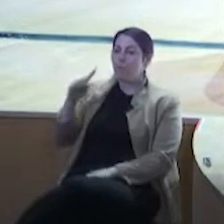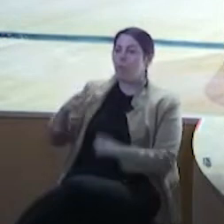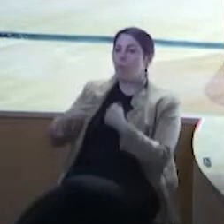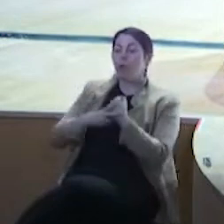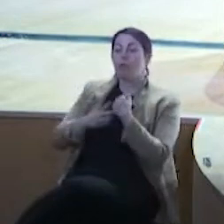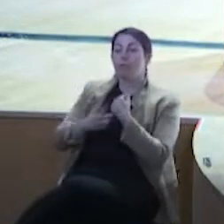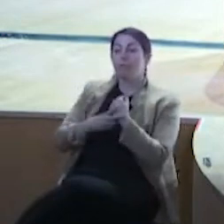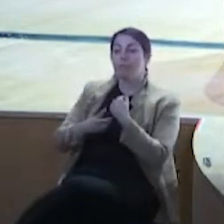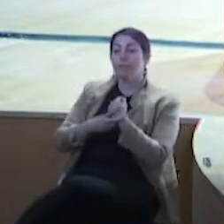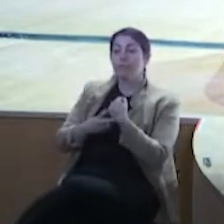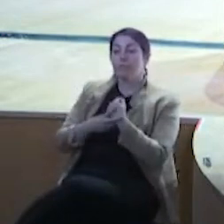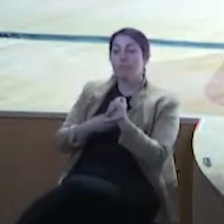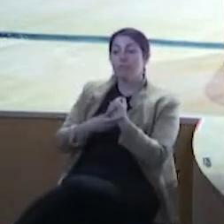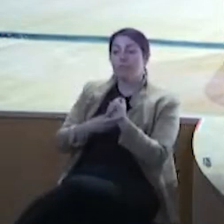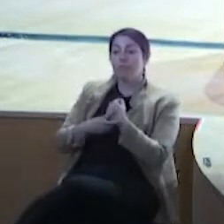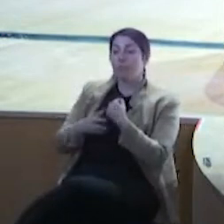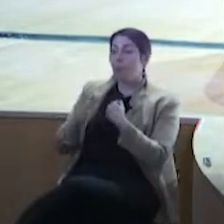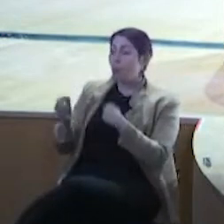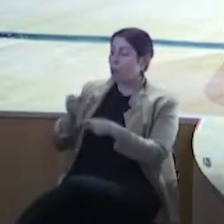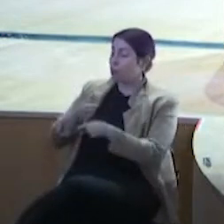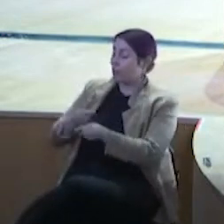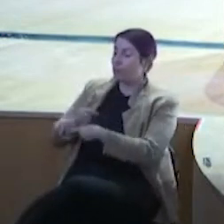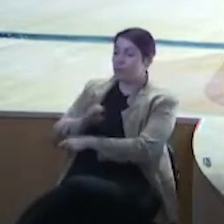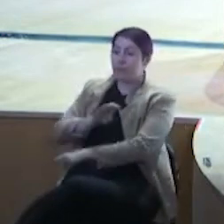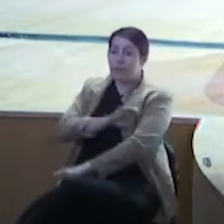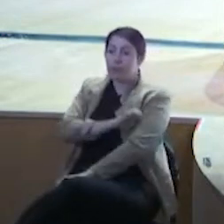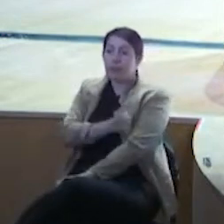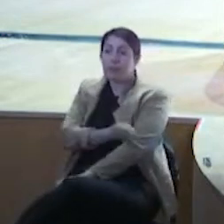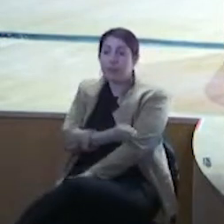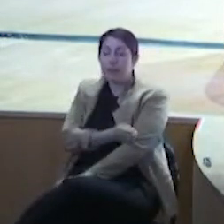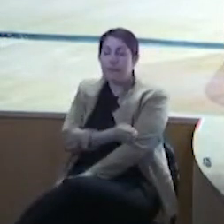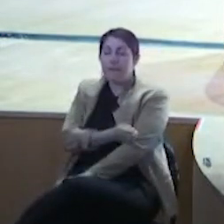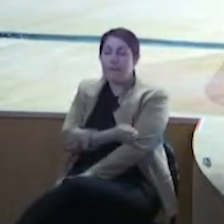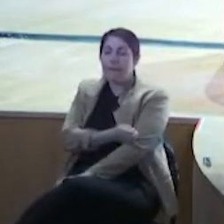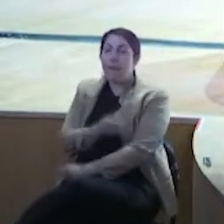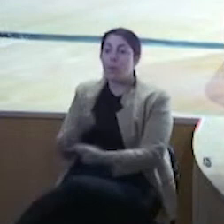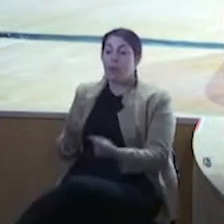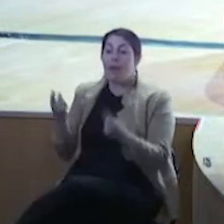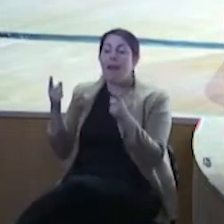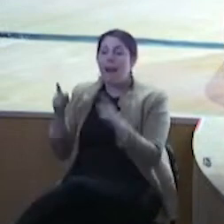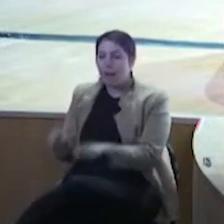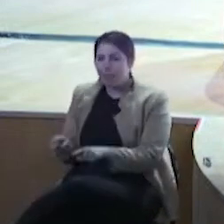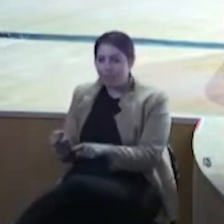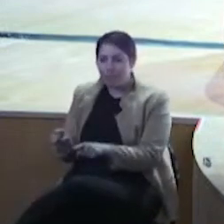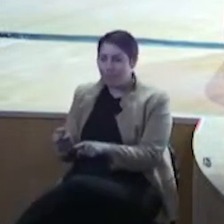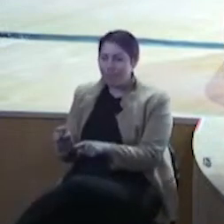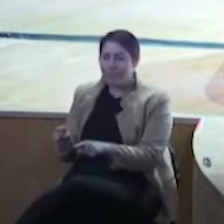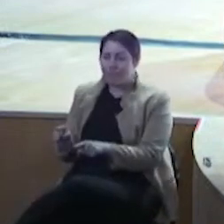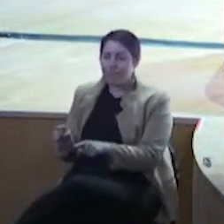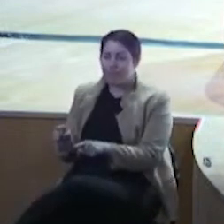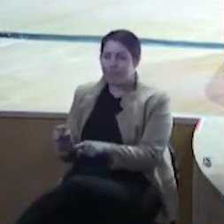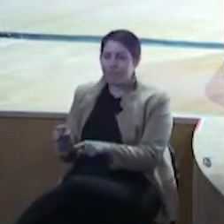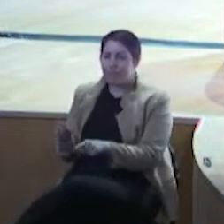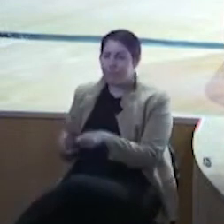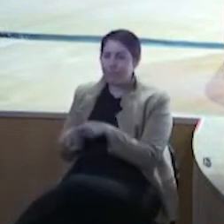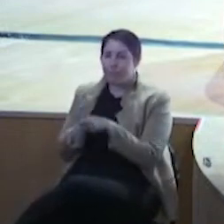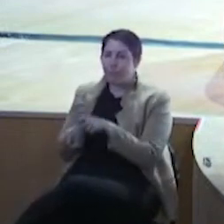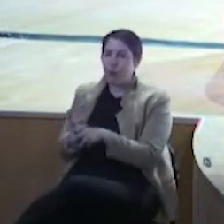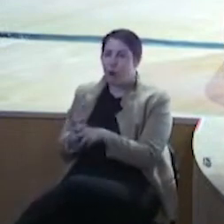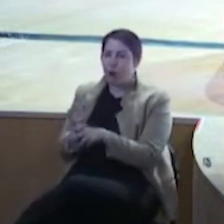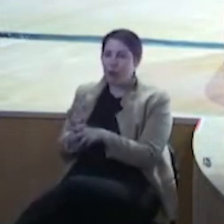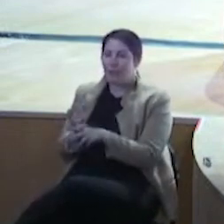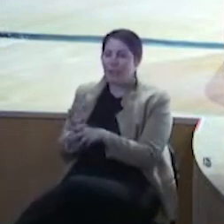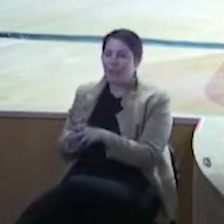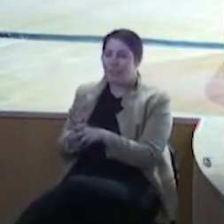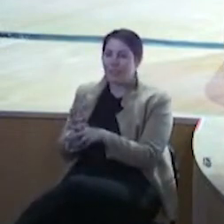for deriving energy. What we inevitably did was we changed the way